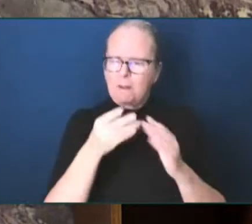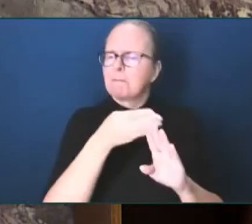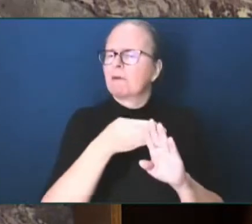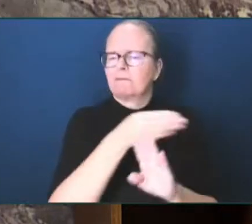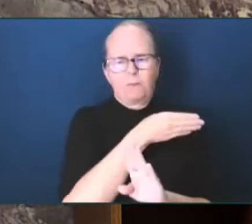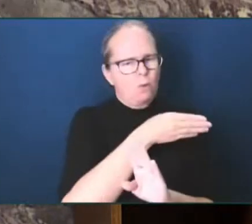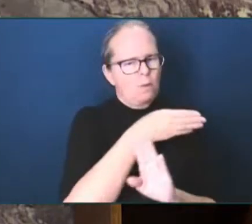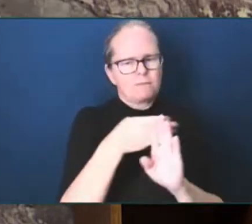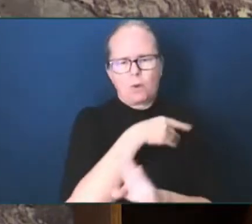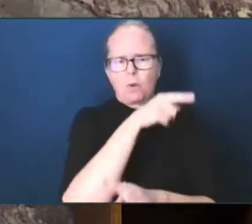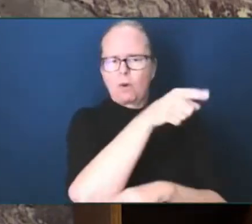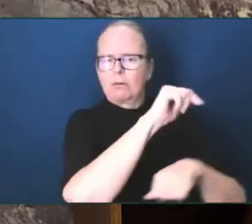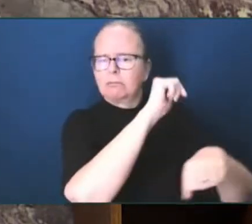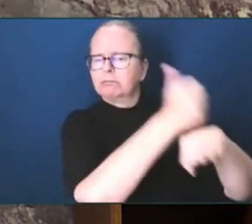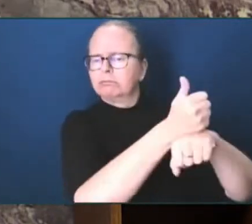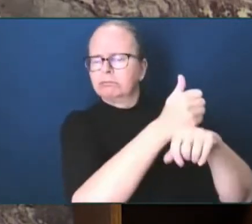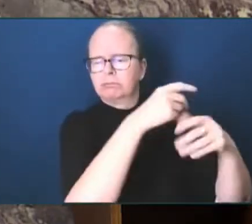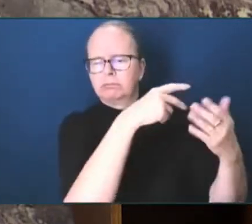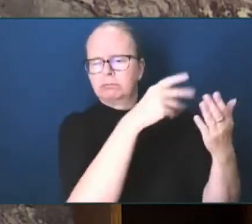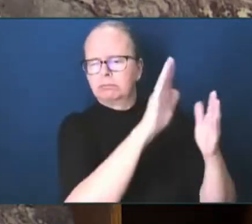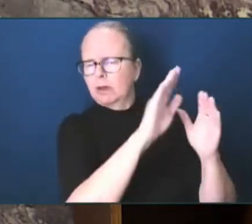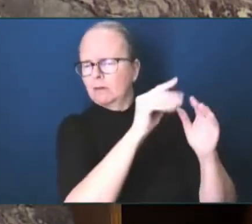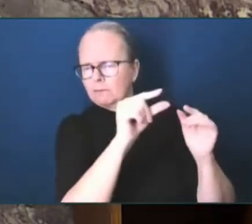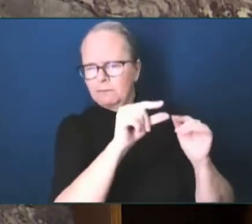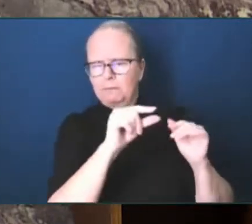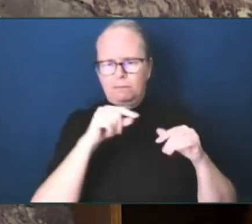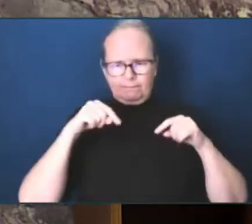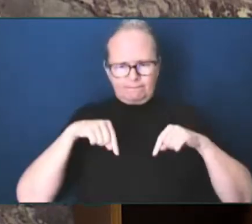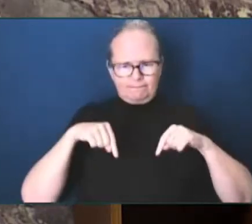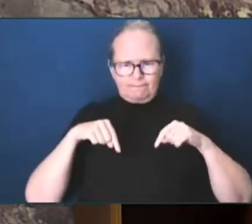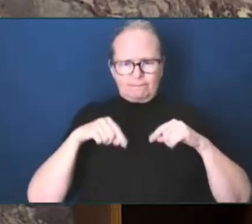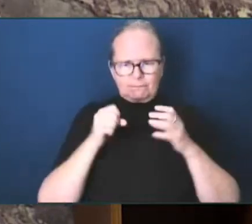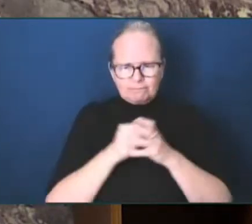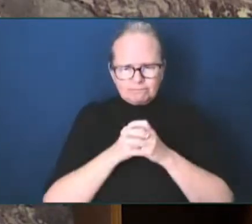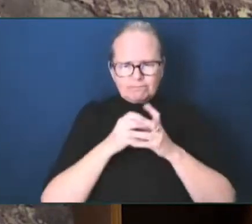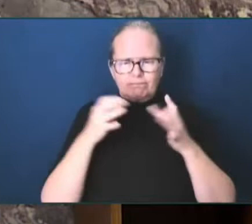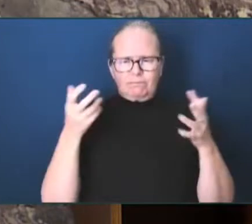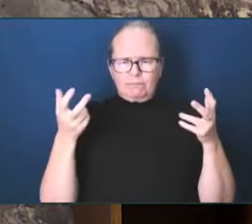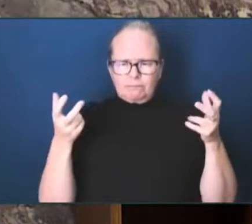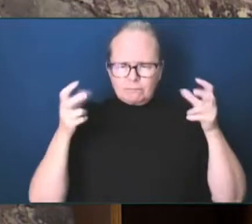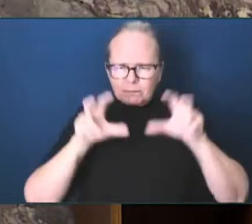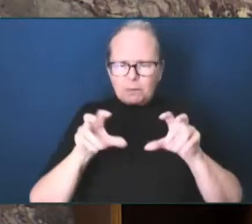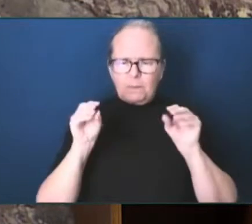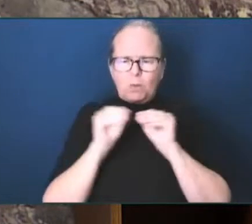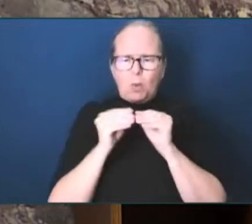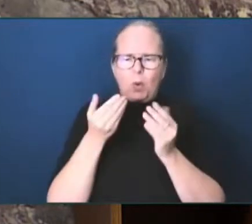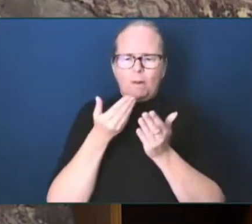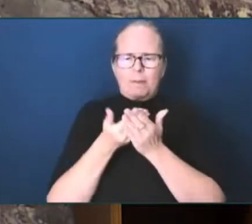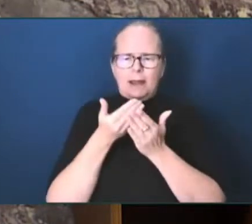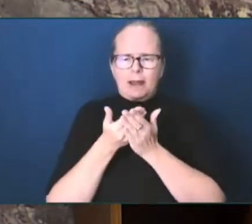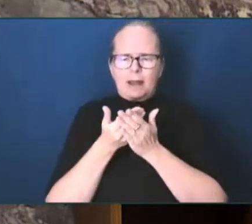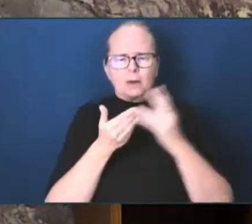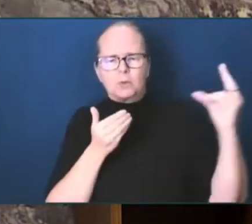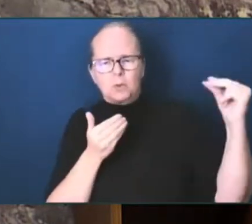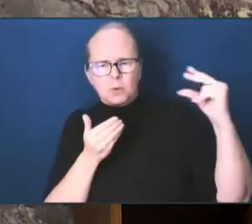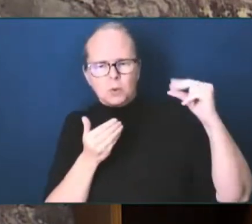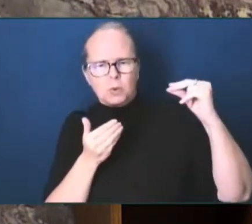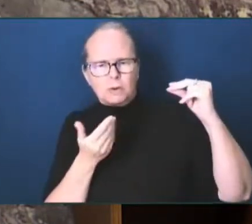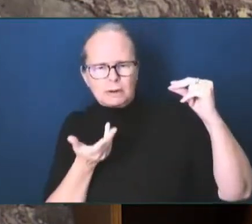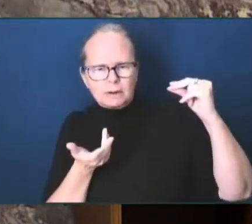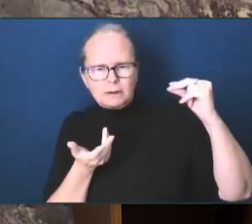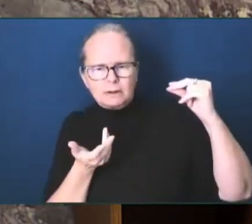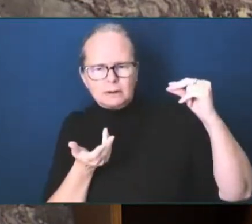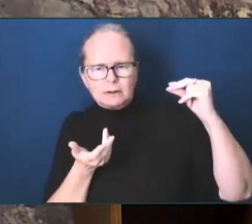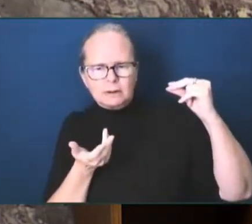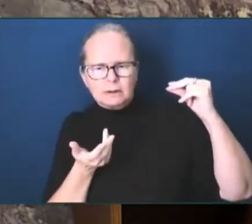urging the government to expand these programs, and the government has not allowed that to happen. It sure doesn't feel that all the options